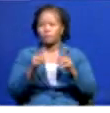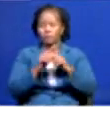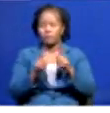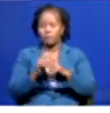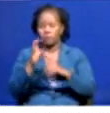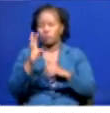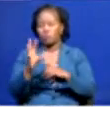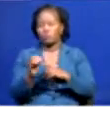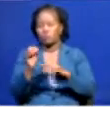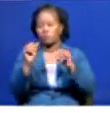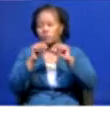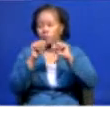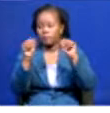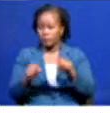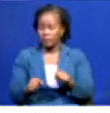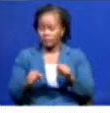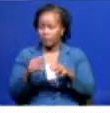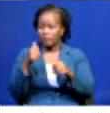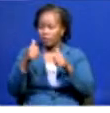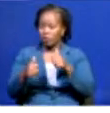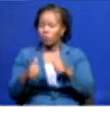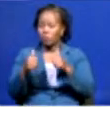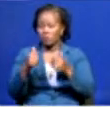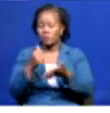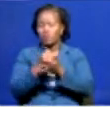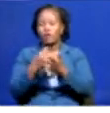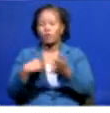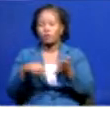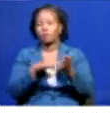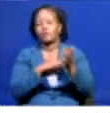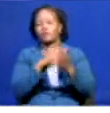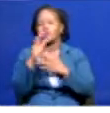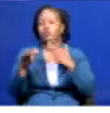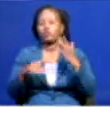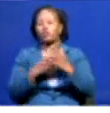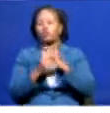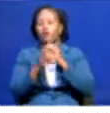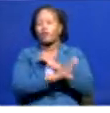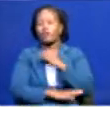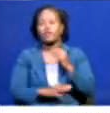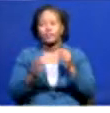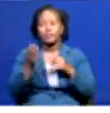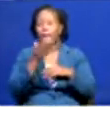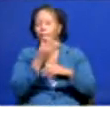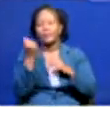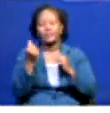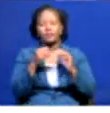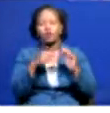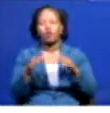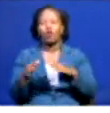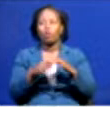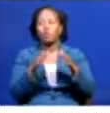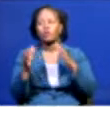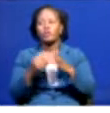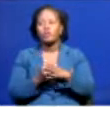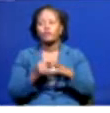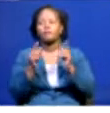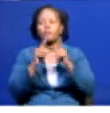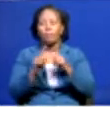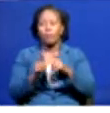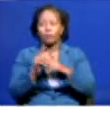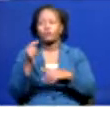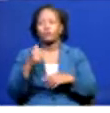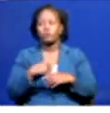ecosystem that gives us, in all our countries, the best possible opportunity. I did also